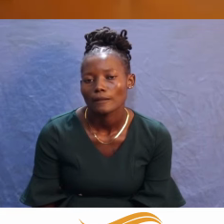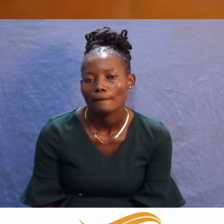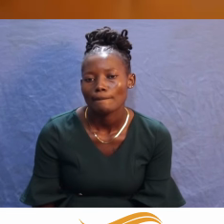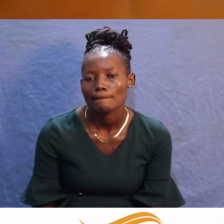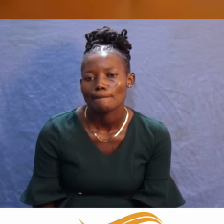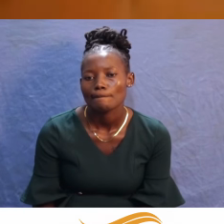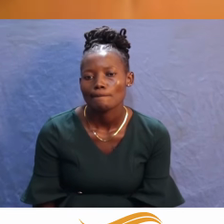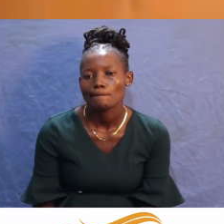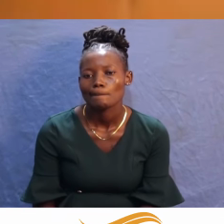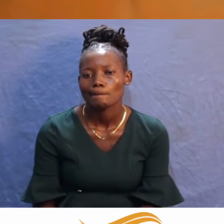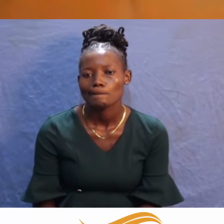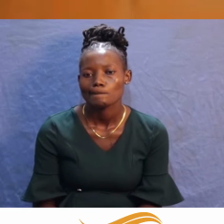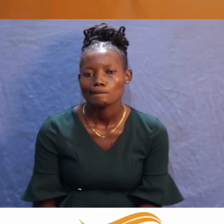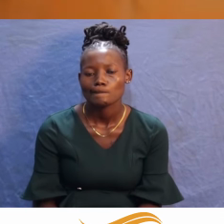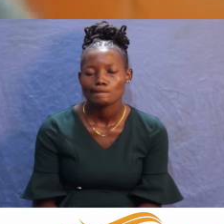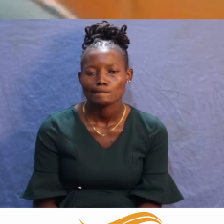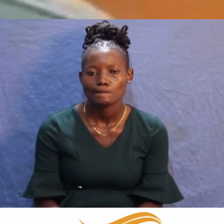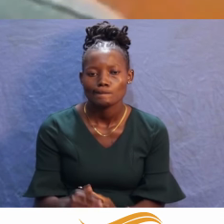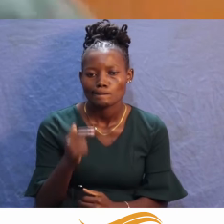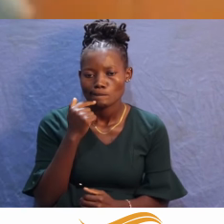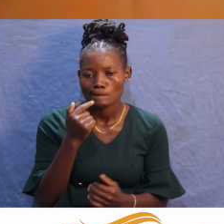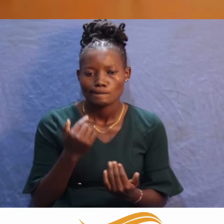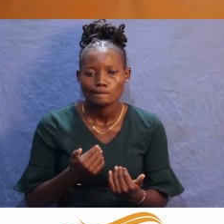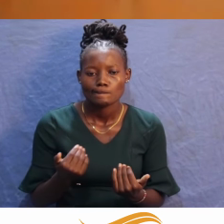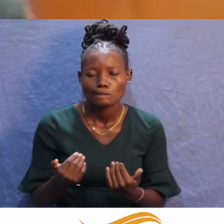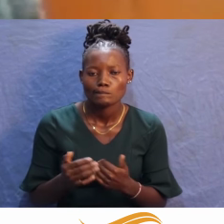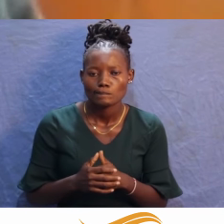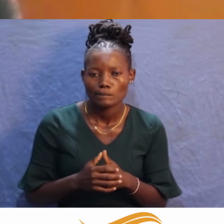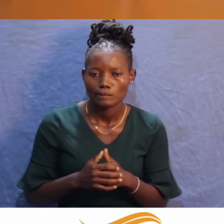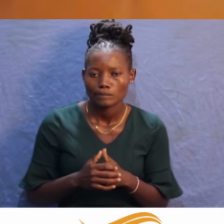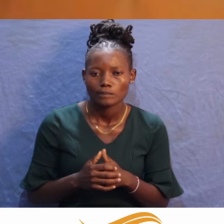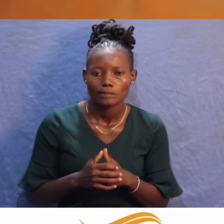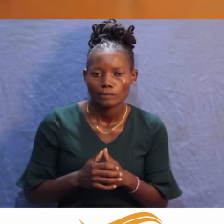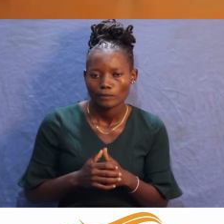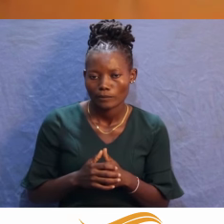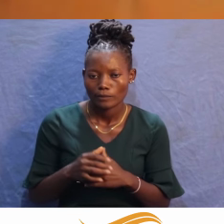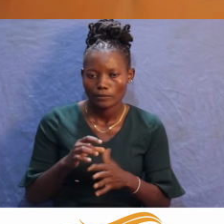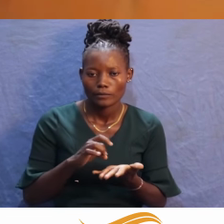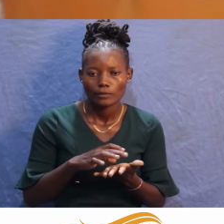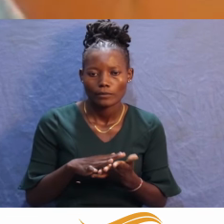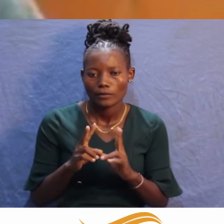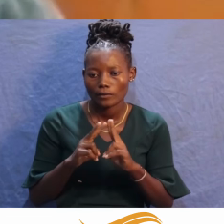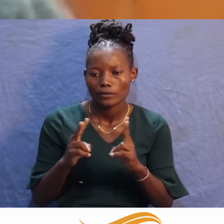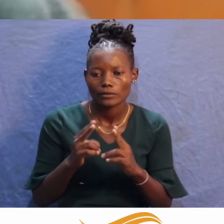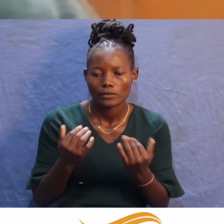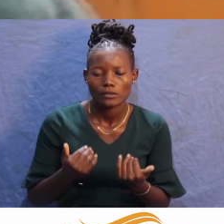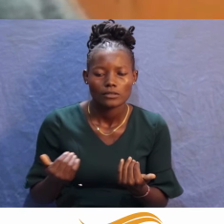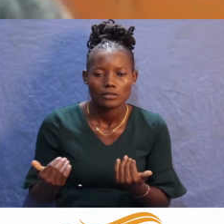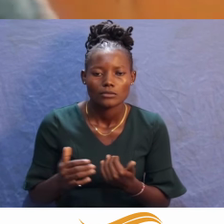But fortunately, the percentages of kids dropping dead on the field are very, very small. And likewise with marathon